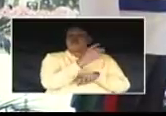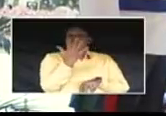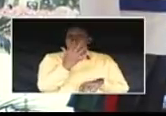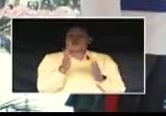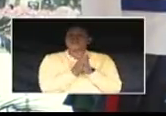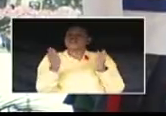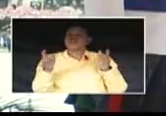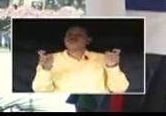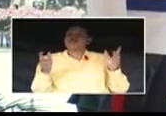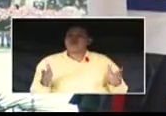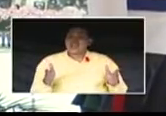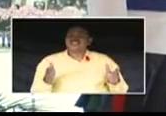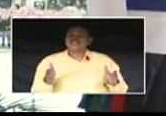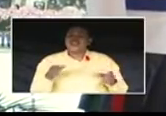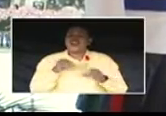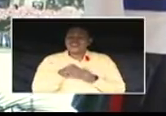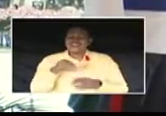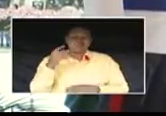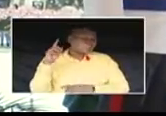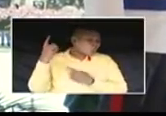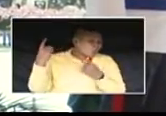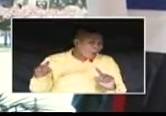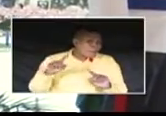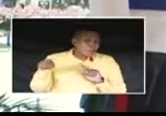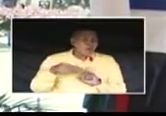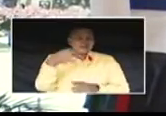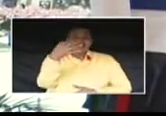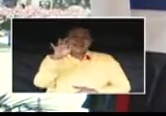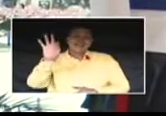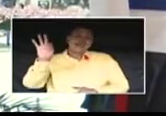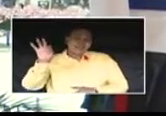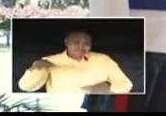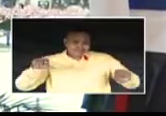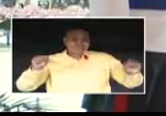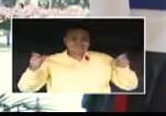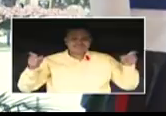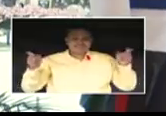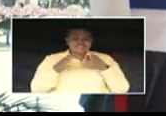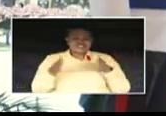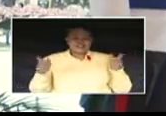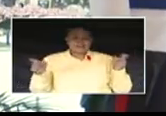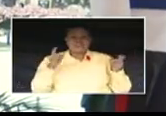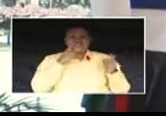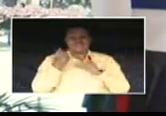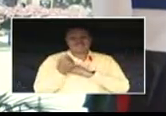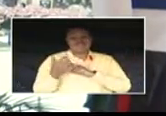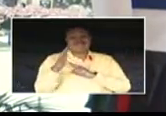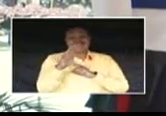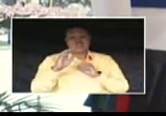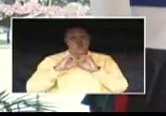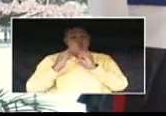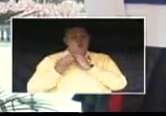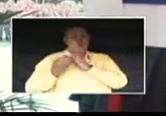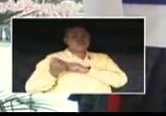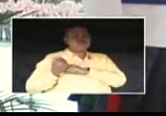general manager in 1999. Has expanded that